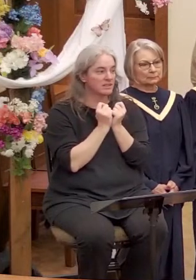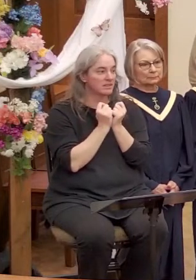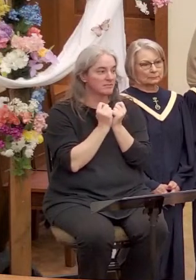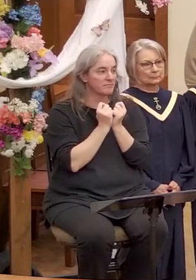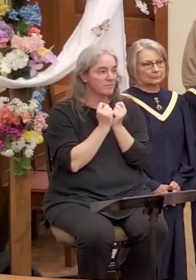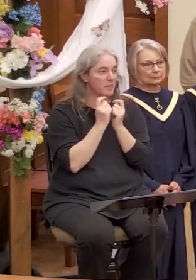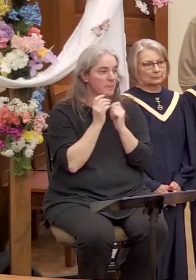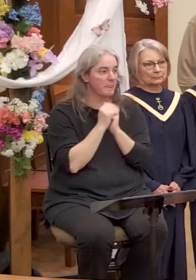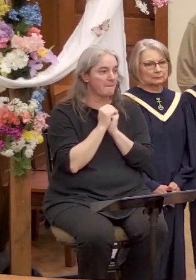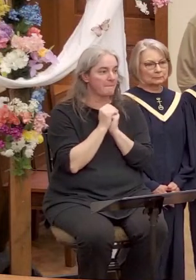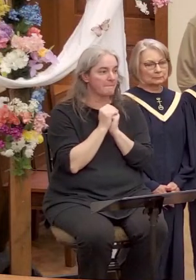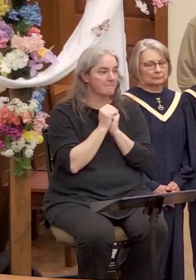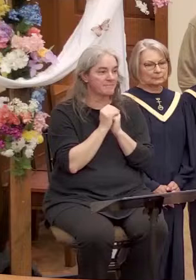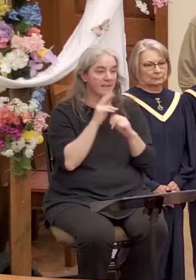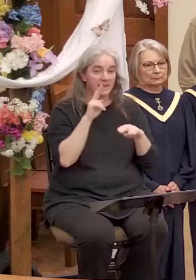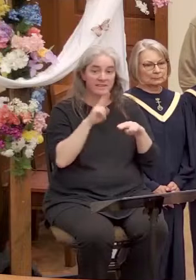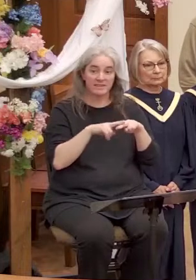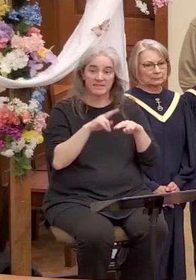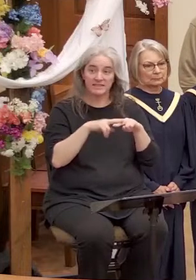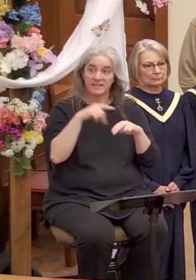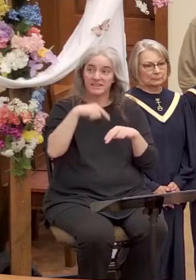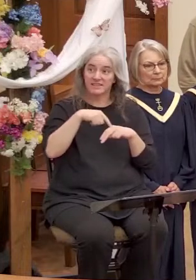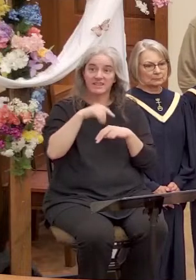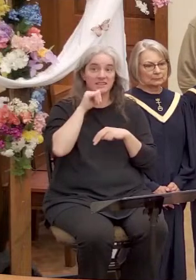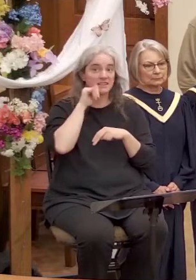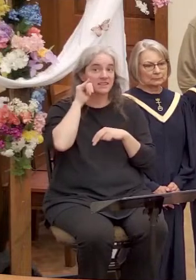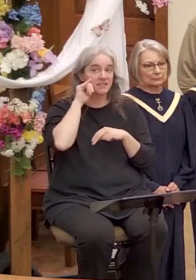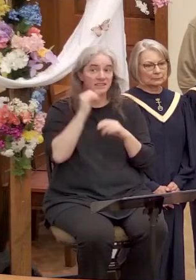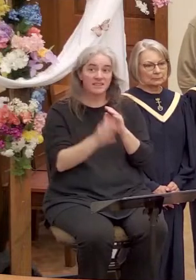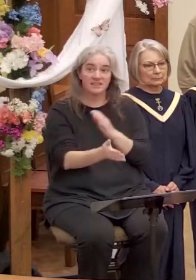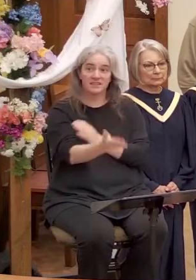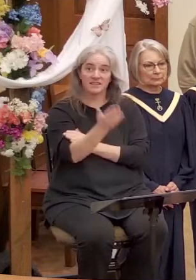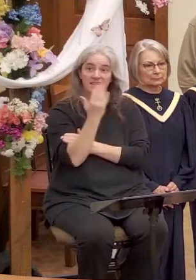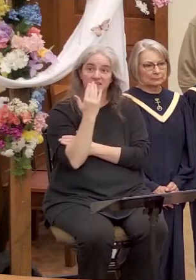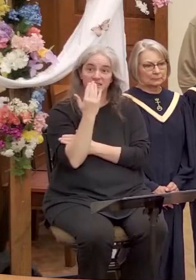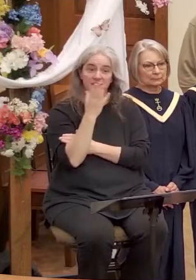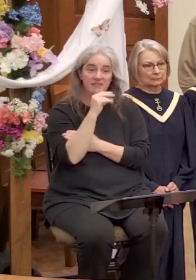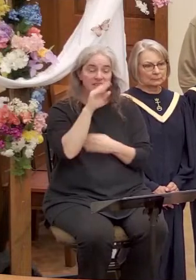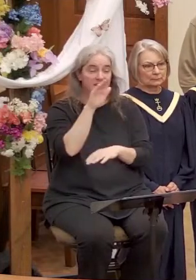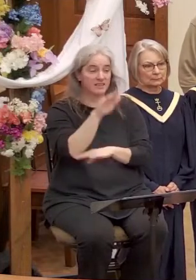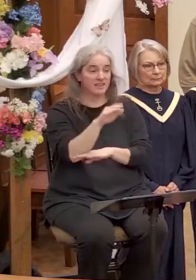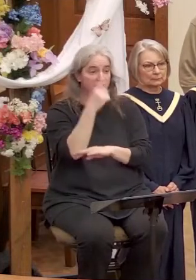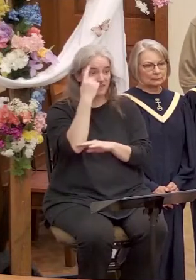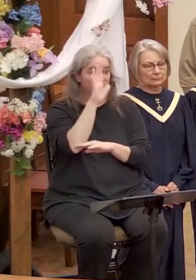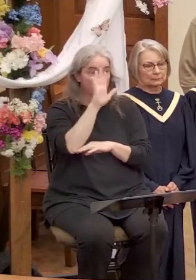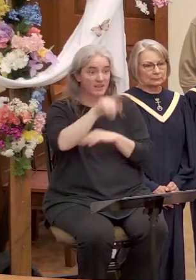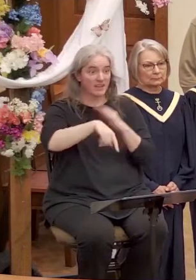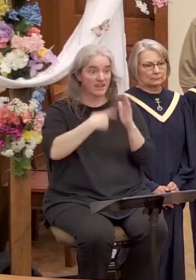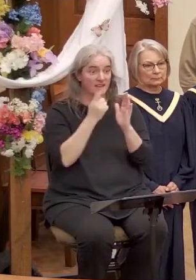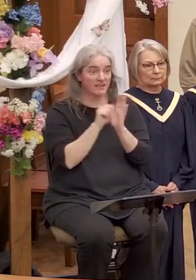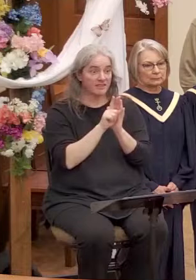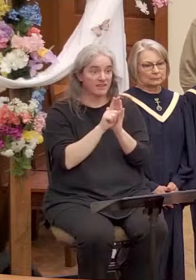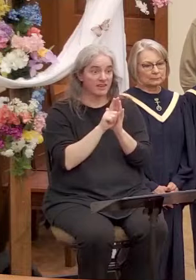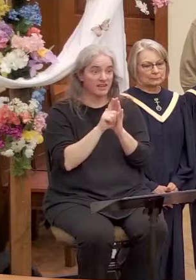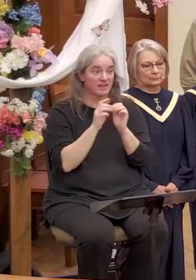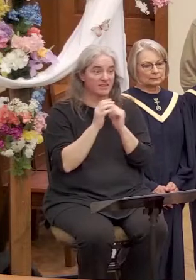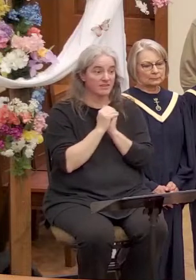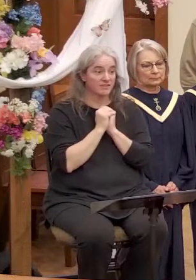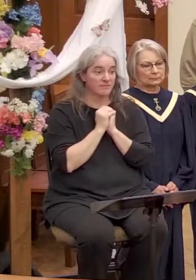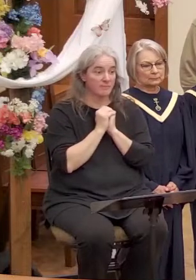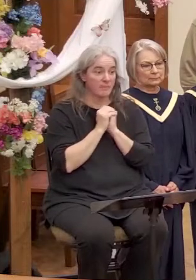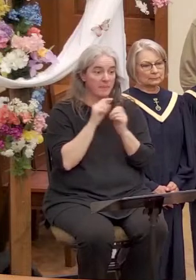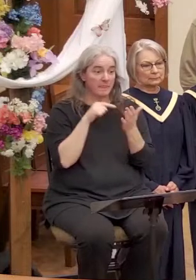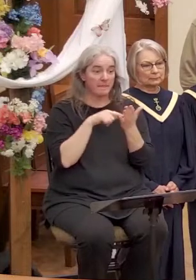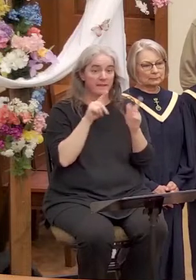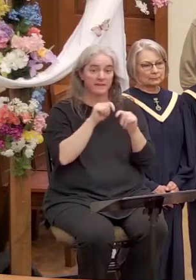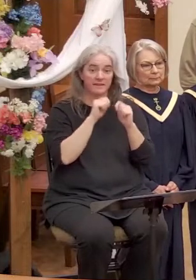actually sat downstairs yesterday morning and afternoon for 5 hours. This